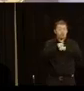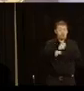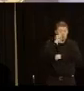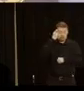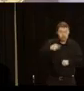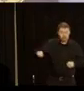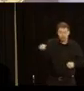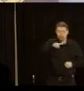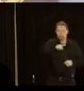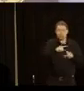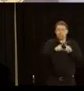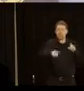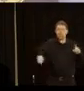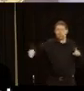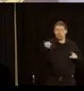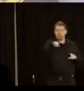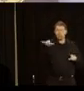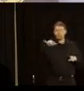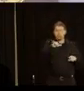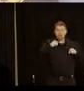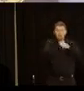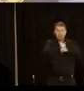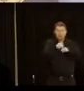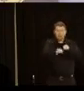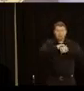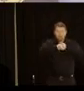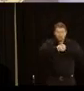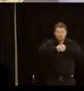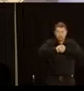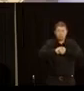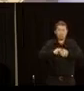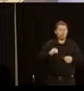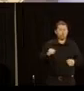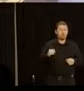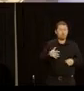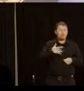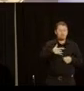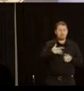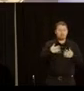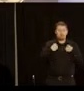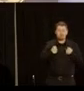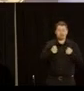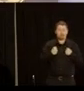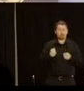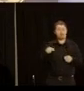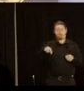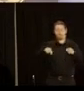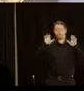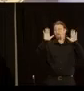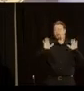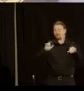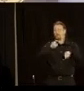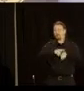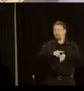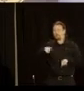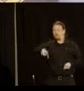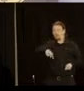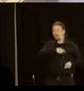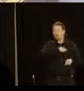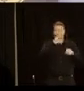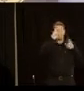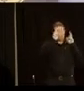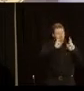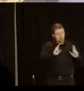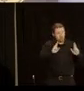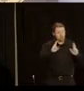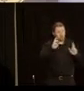many passionate and powerful advocates here. And so for us, it really is a wonderful time to be able to honor and recognize